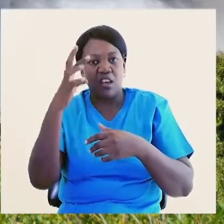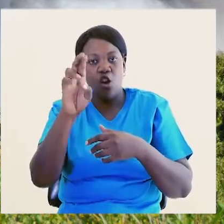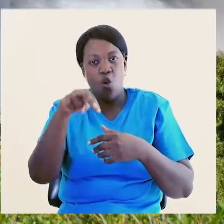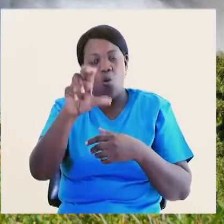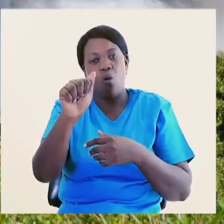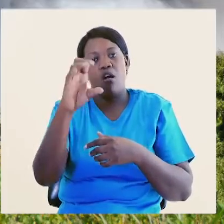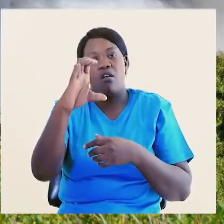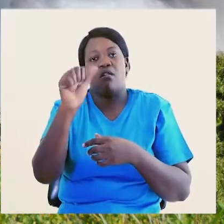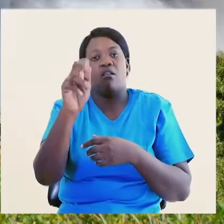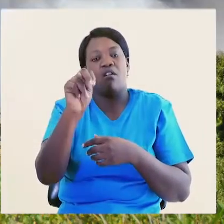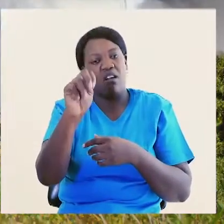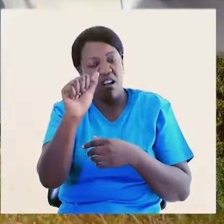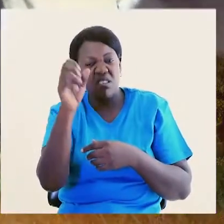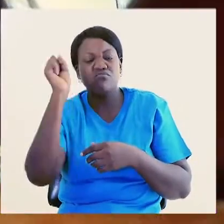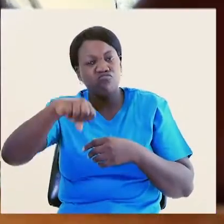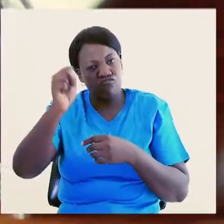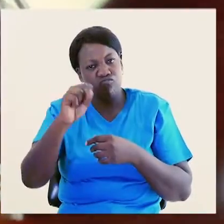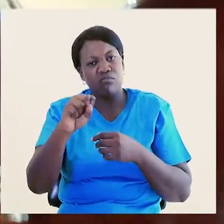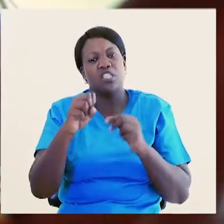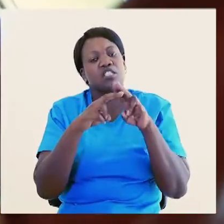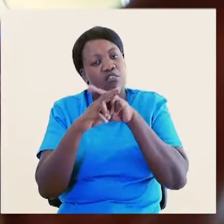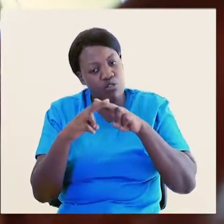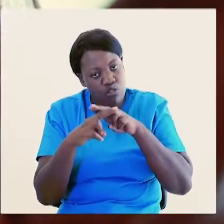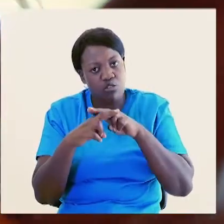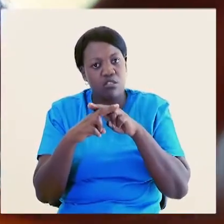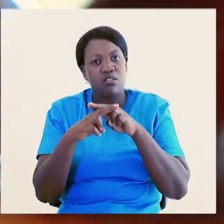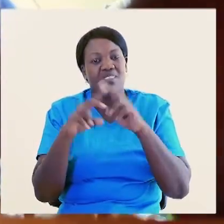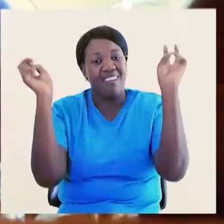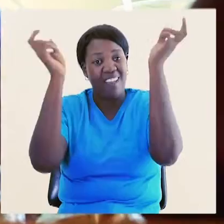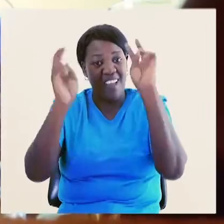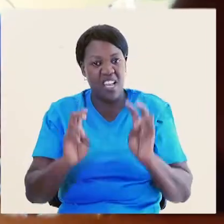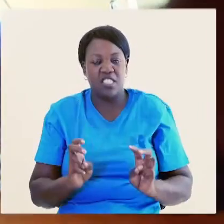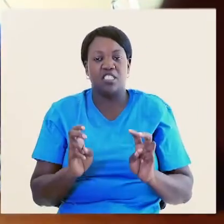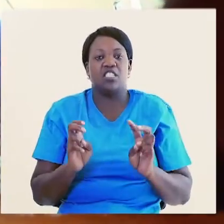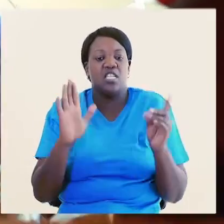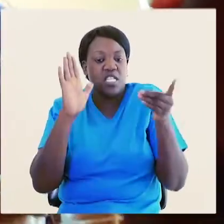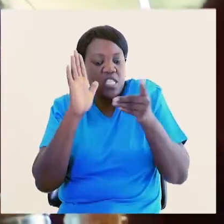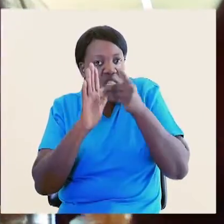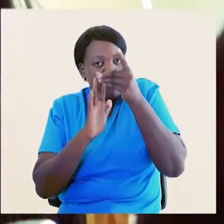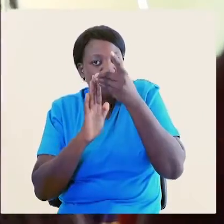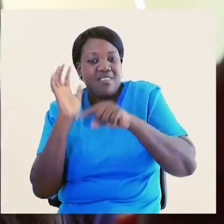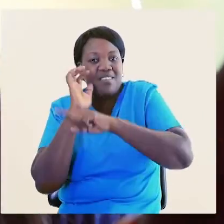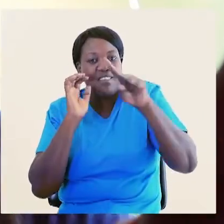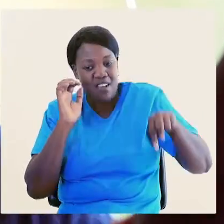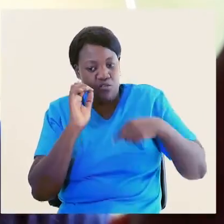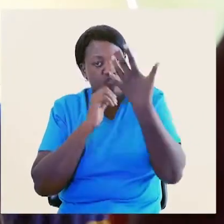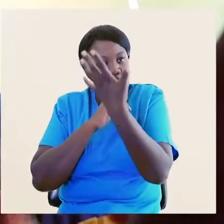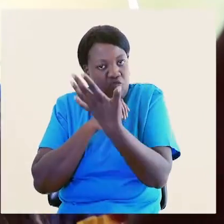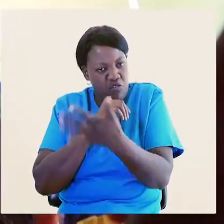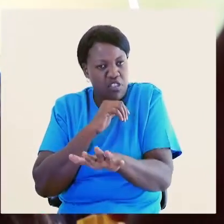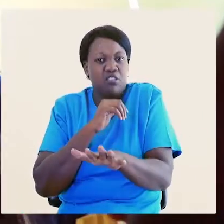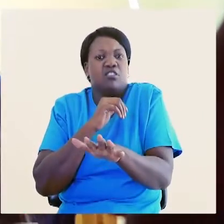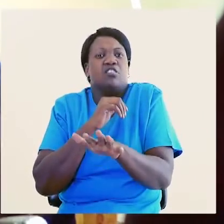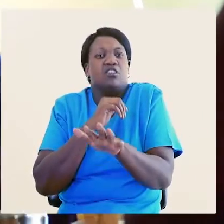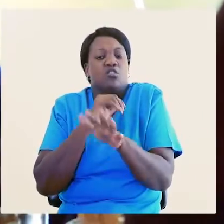a typical example, my friend. They can all be used to produce power. The more developed a country is, and the more industries it has, the